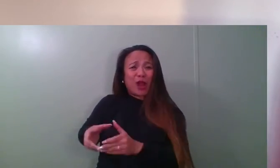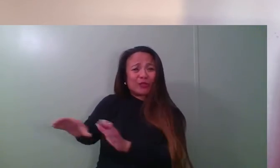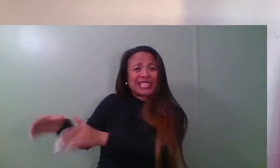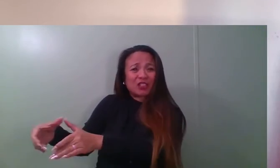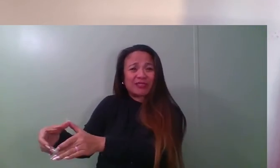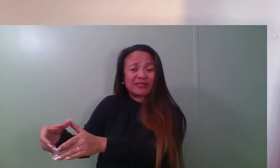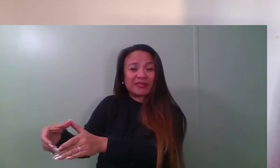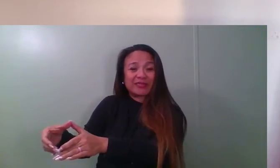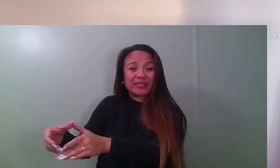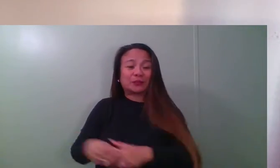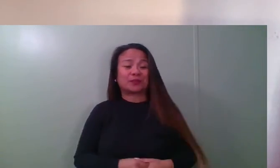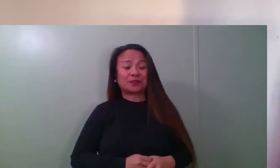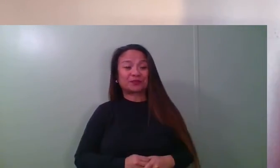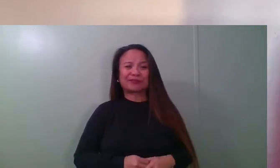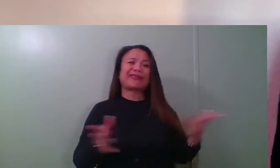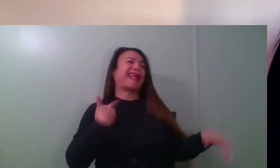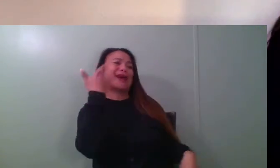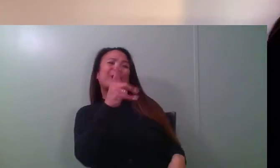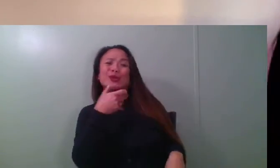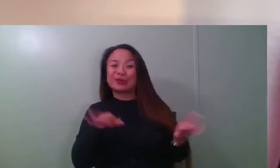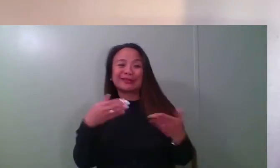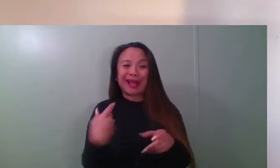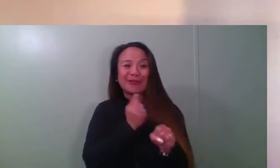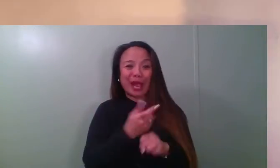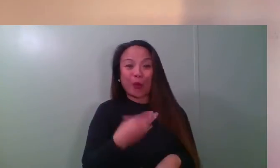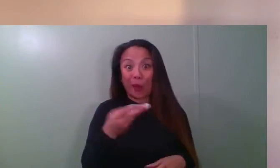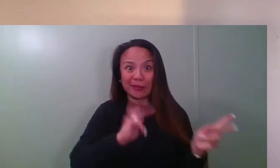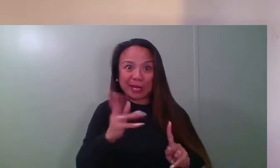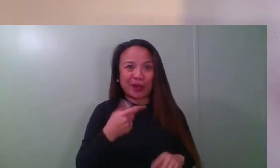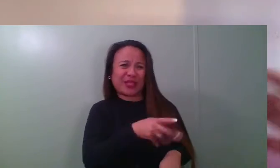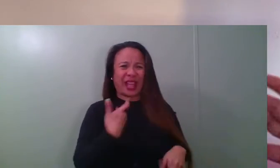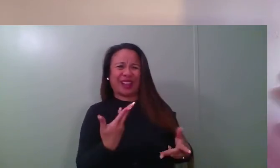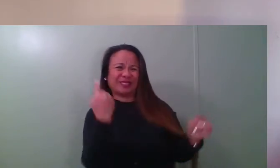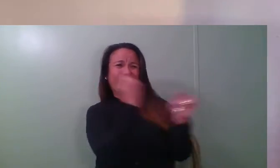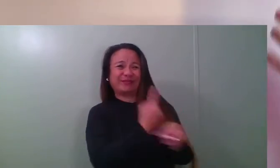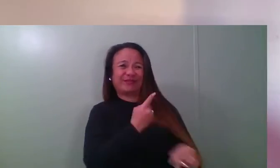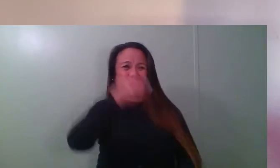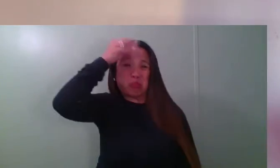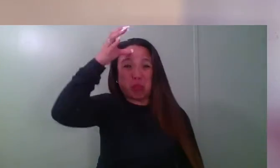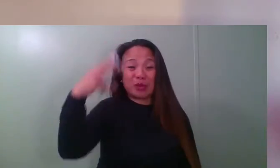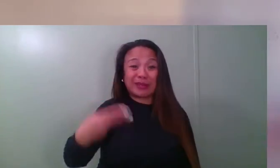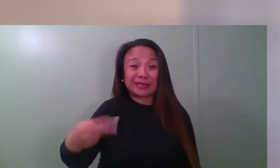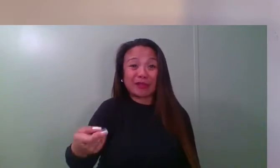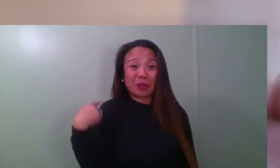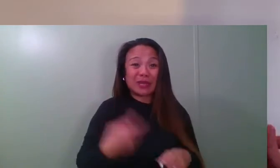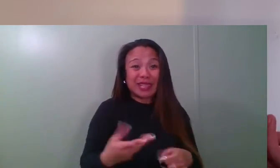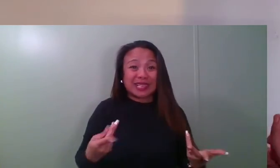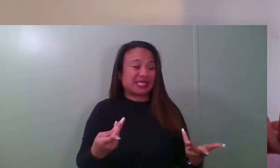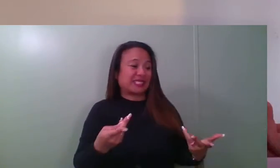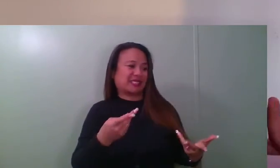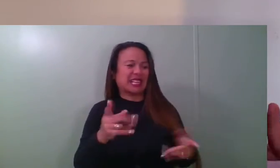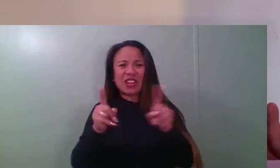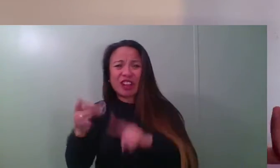our marginalization. I don't know who died and made white people think they're POC historians and can just hijack